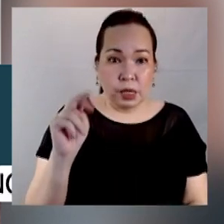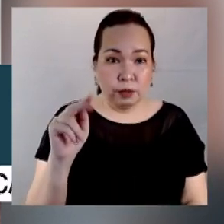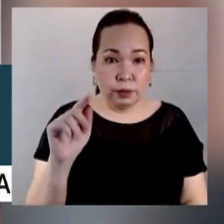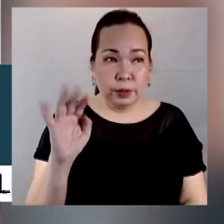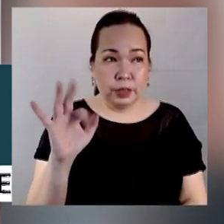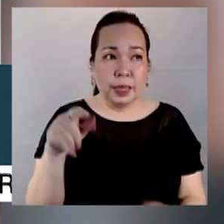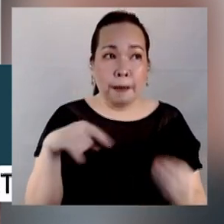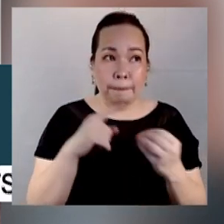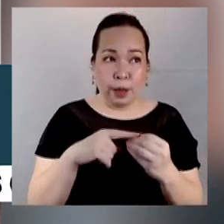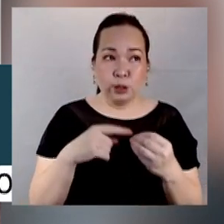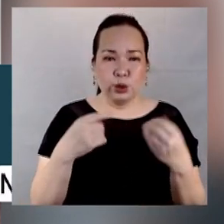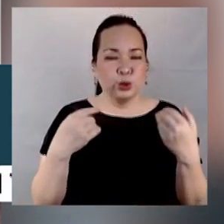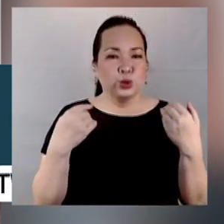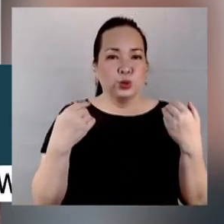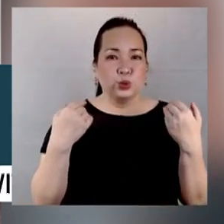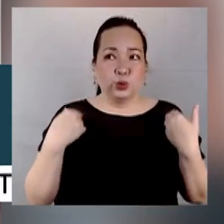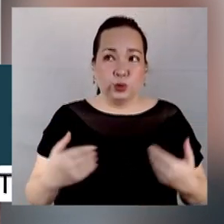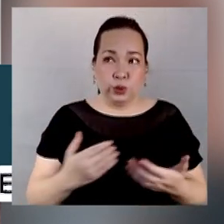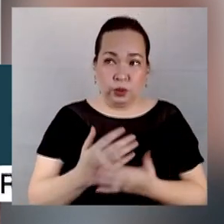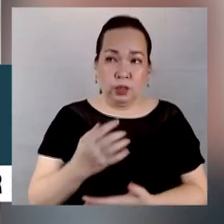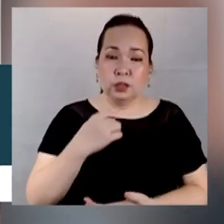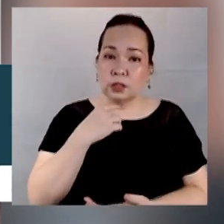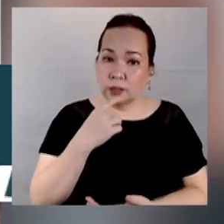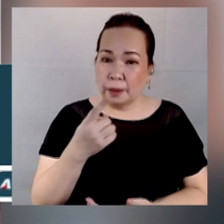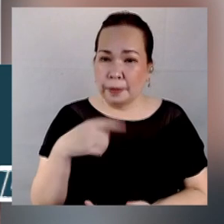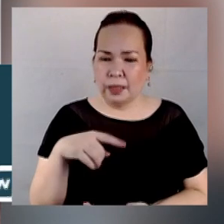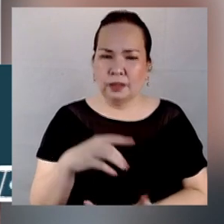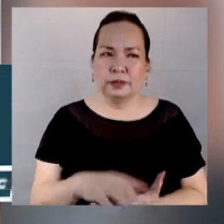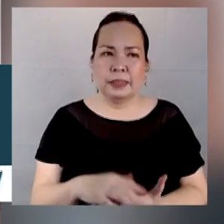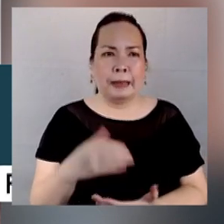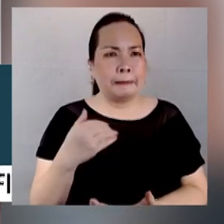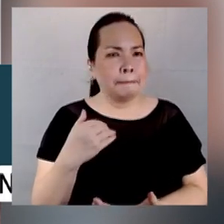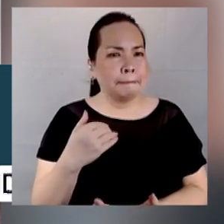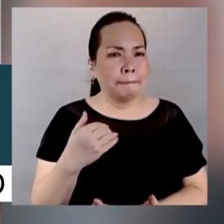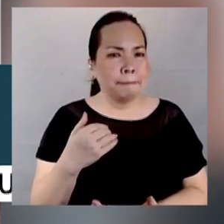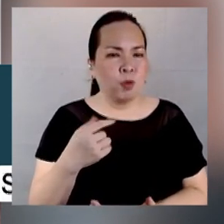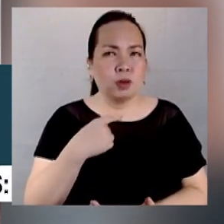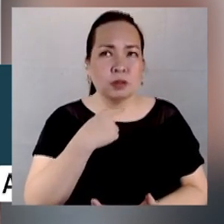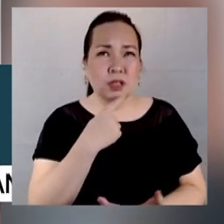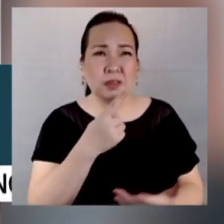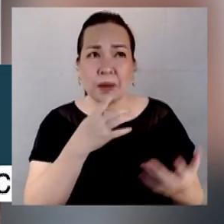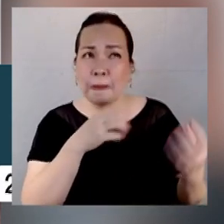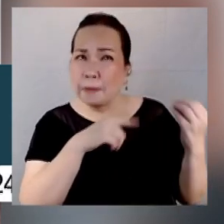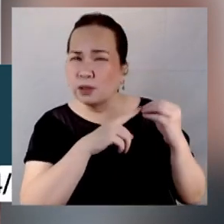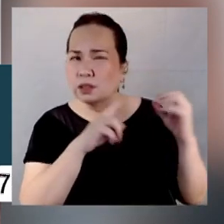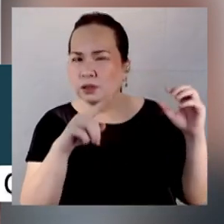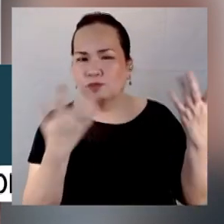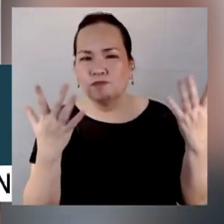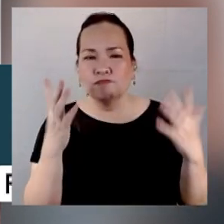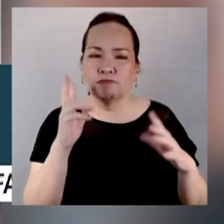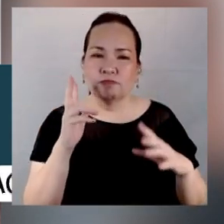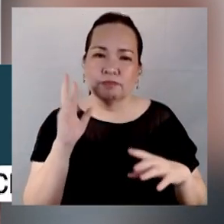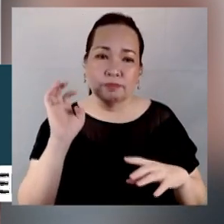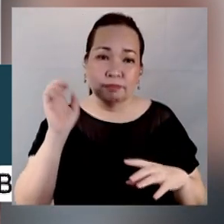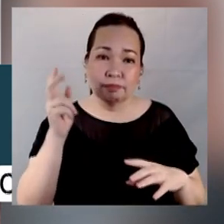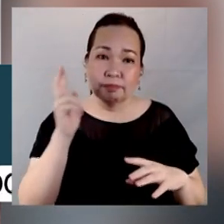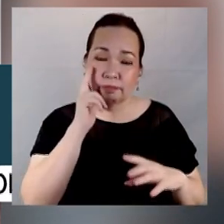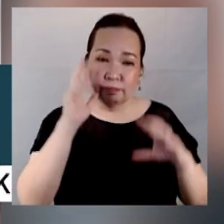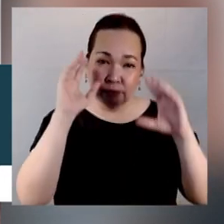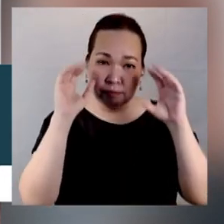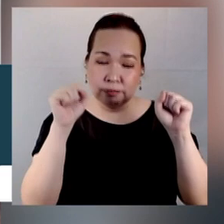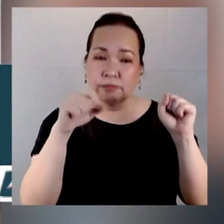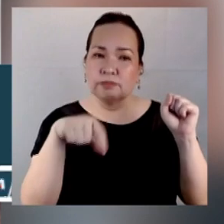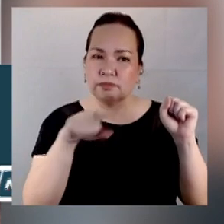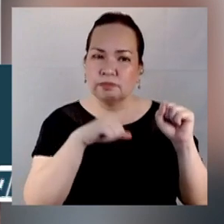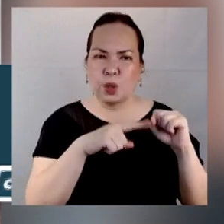Carmina, Gonzalez did not specifically mention the President Rodrigo Duterte's war on drugs that was unleashed since 2016, but